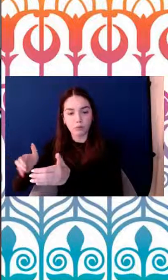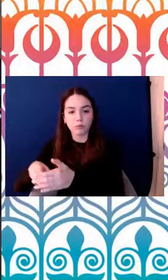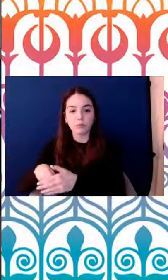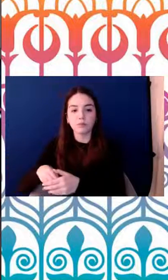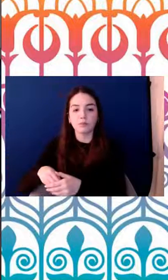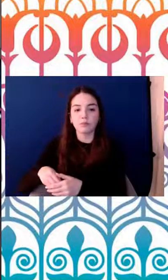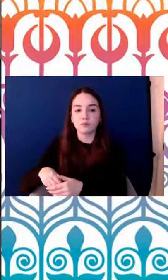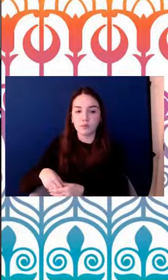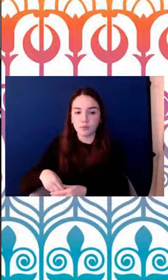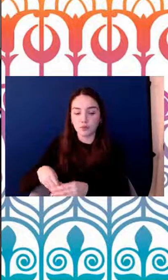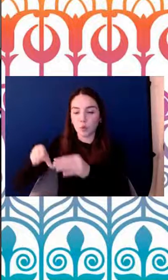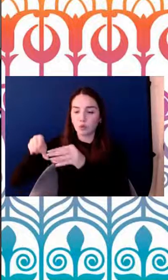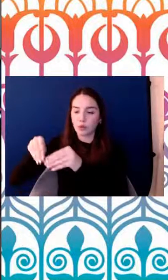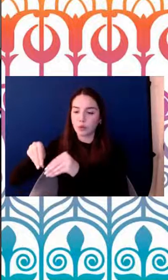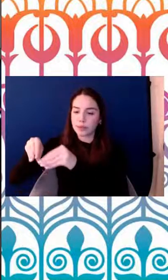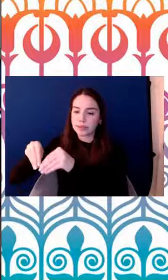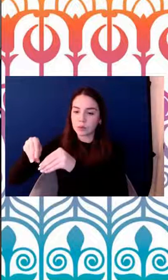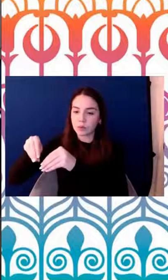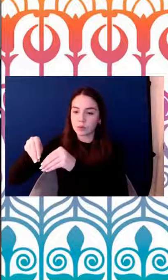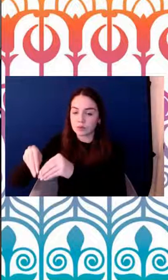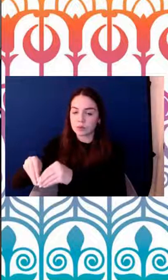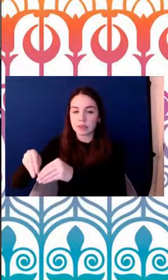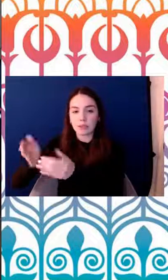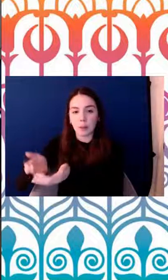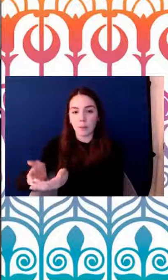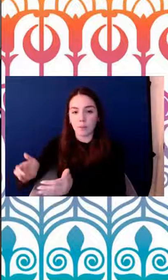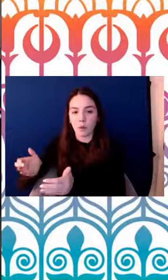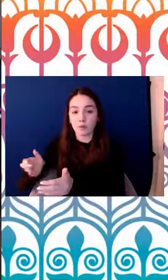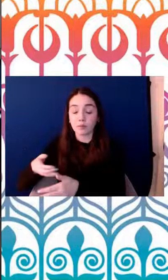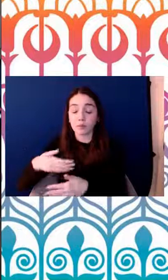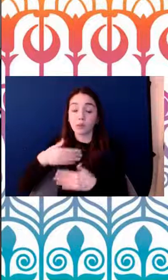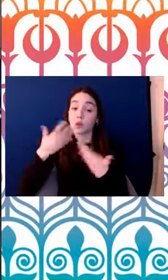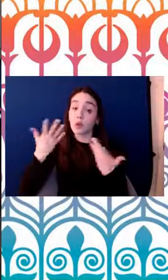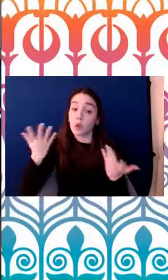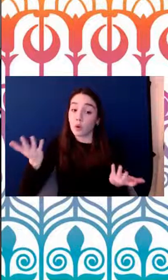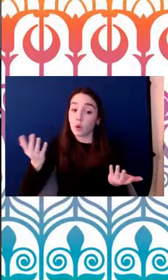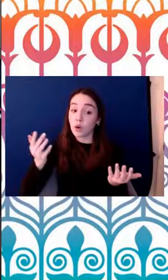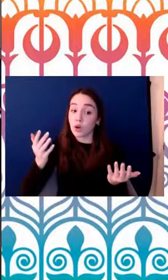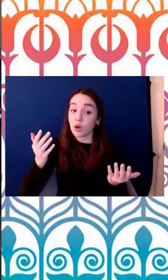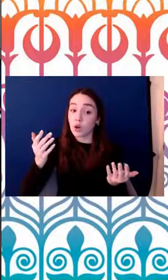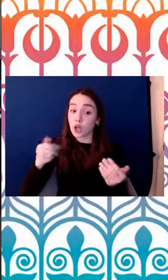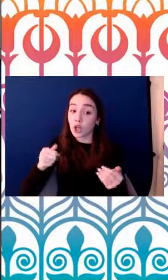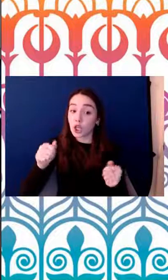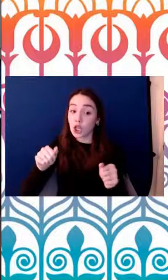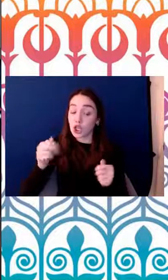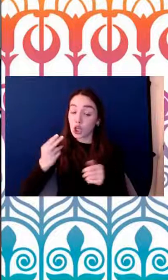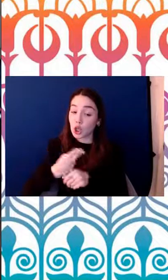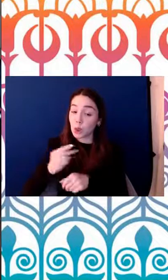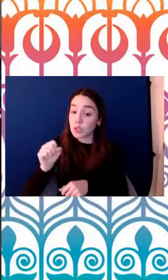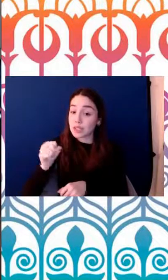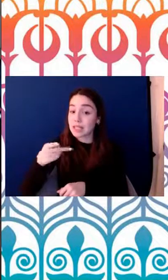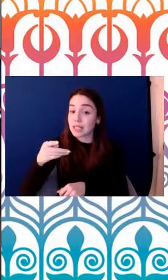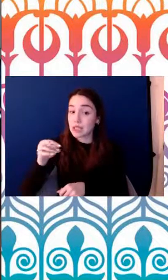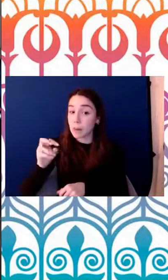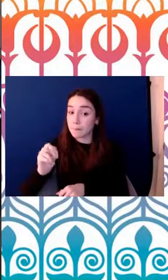out. Or you can take a spoon. If yours is not as soft as